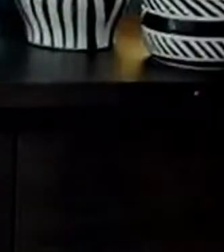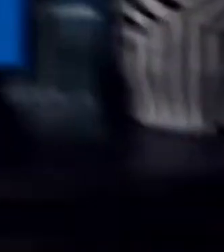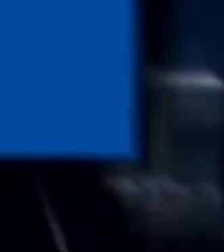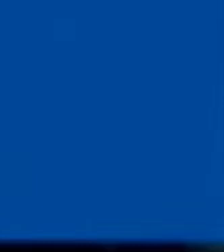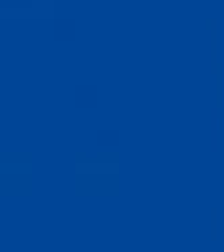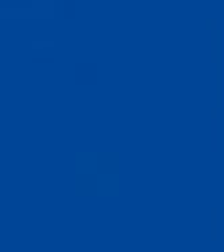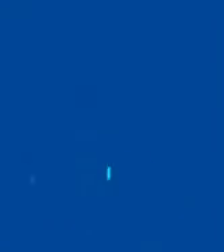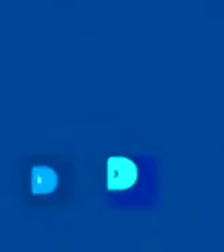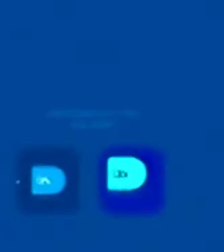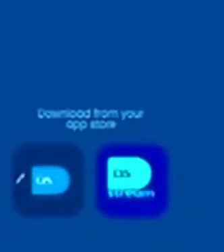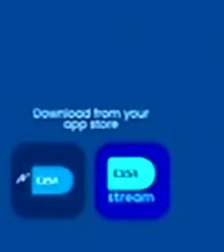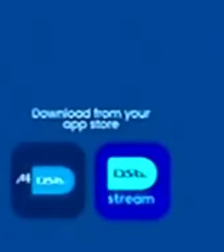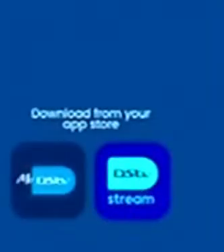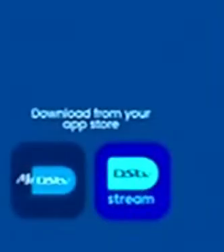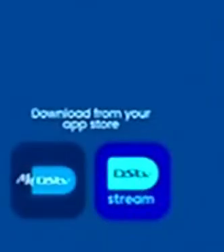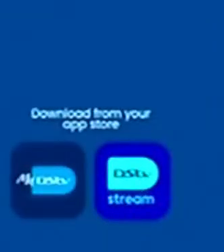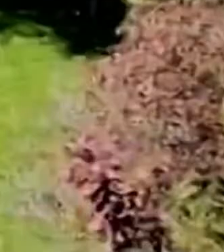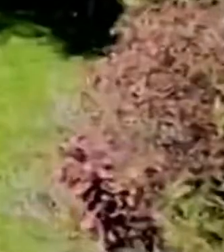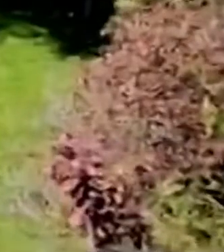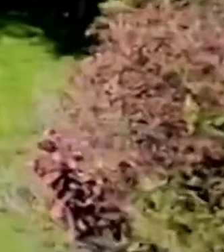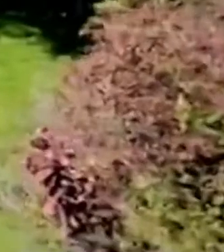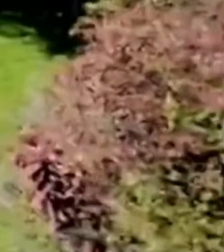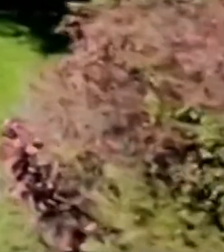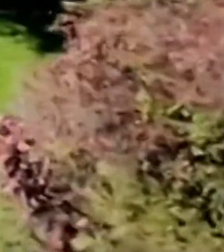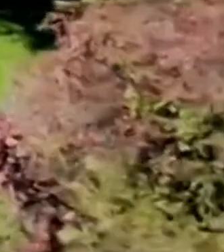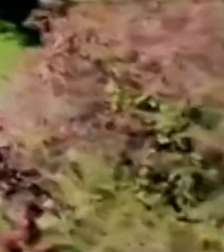more to enjoy for a lot less than you think.